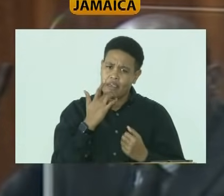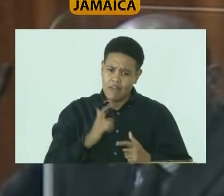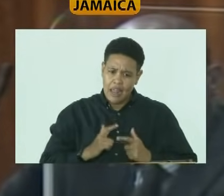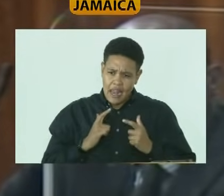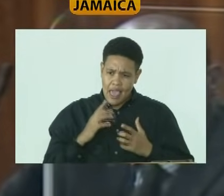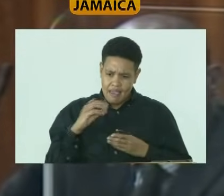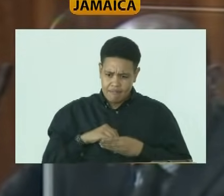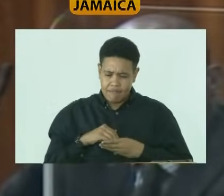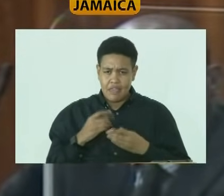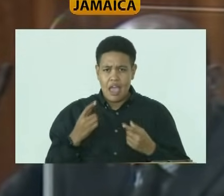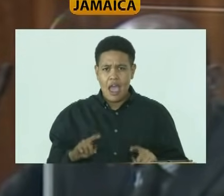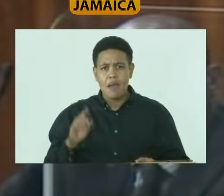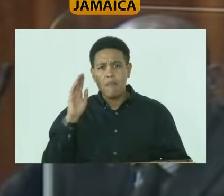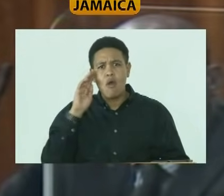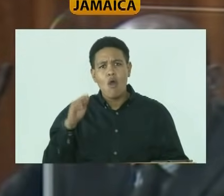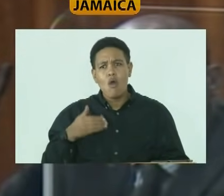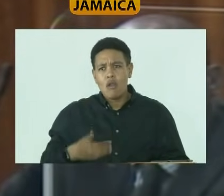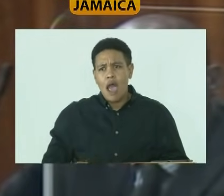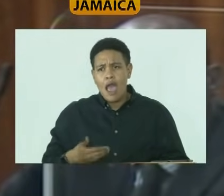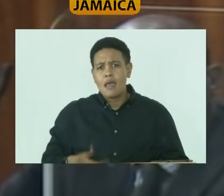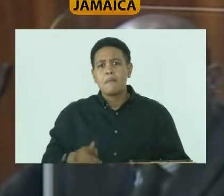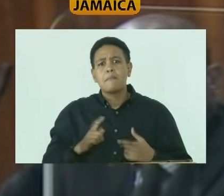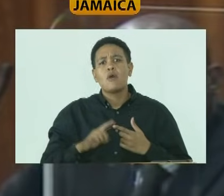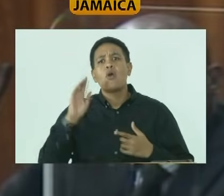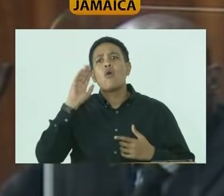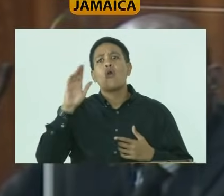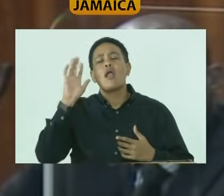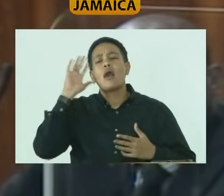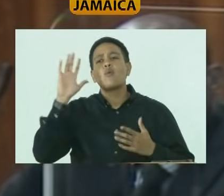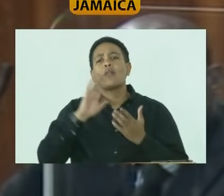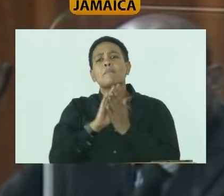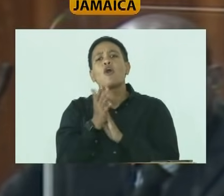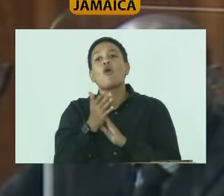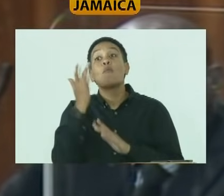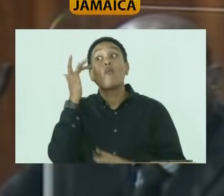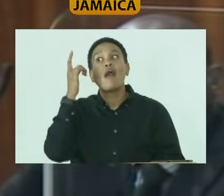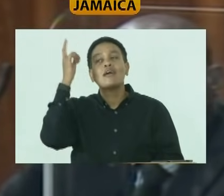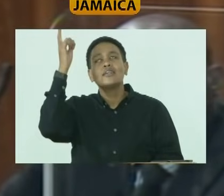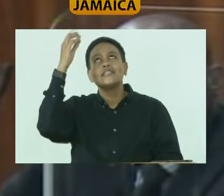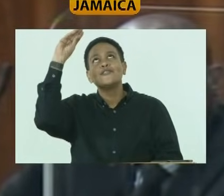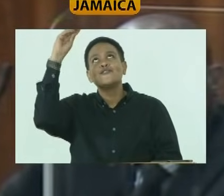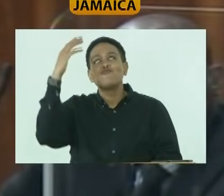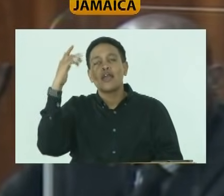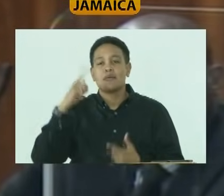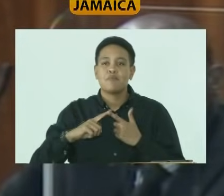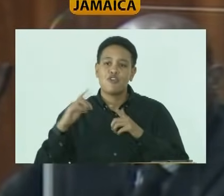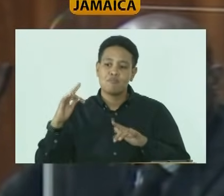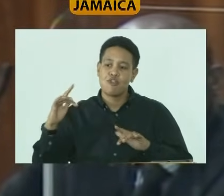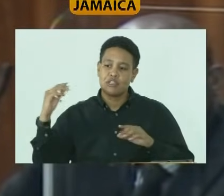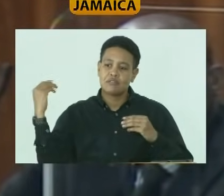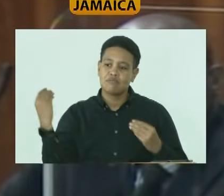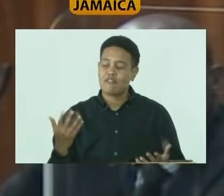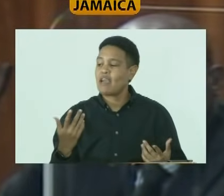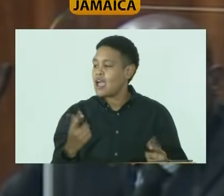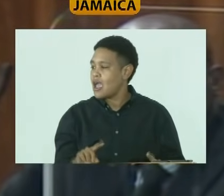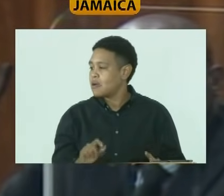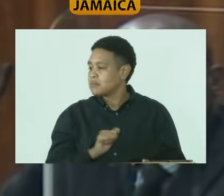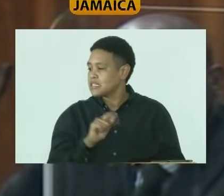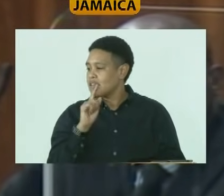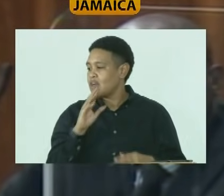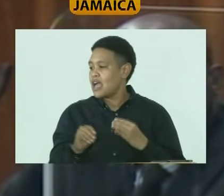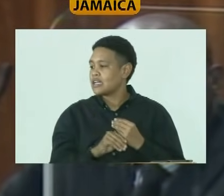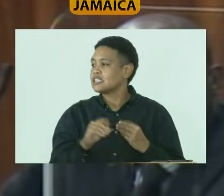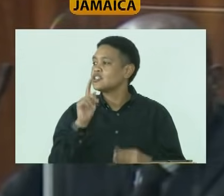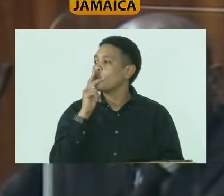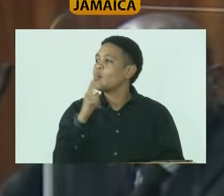life. All that I am and all that I will ever be is because of his grace and mercy. I also wish to